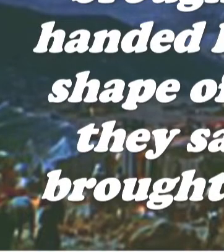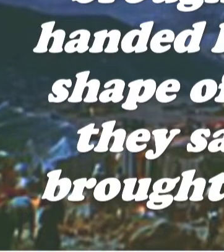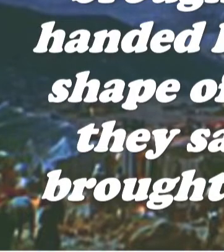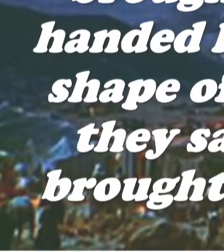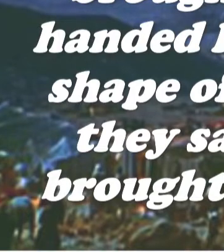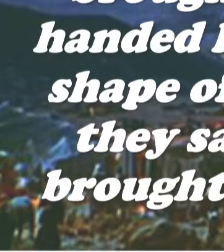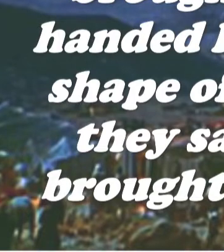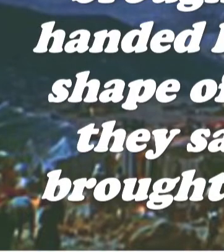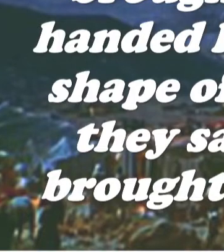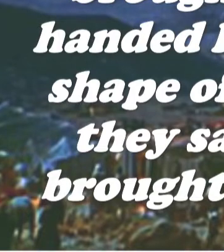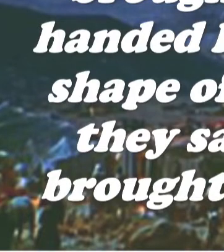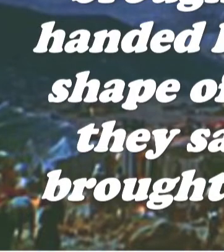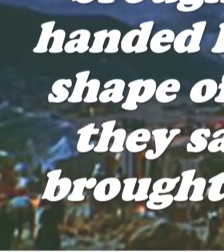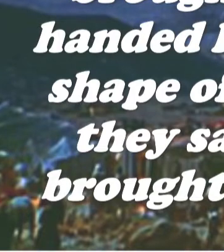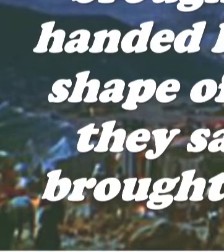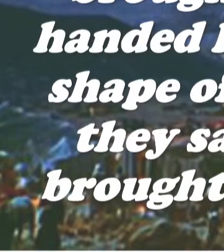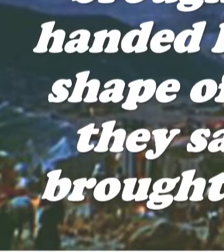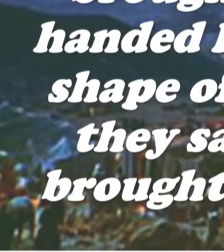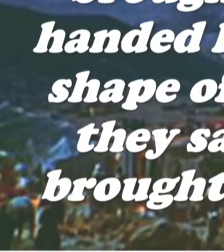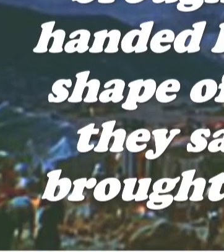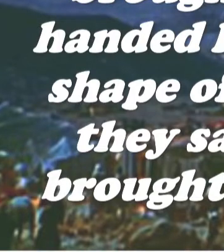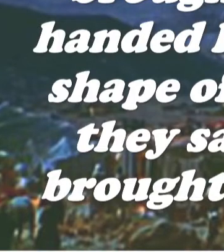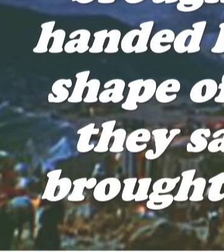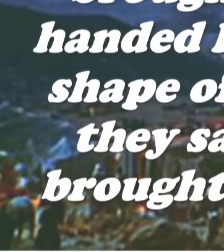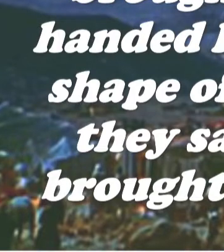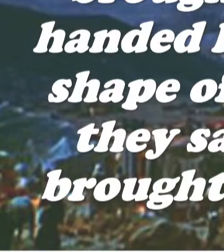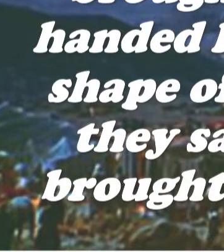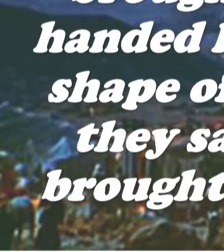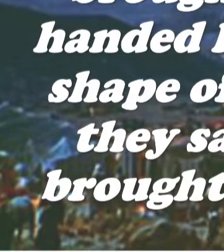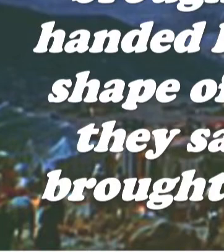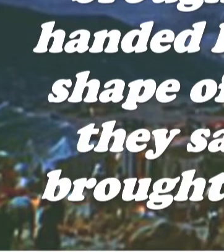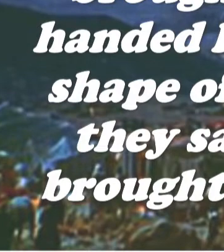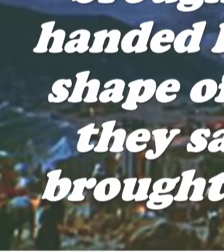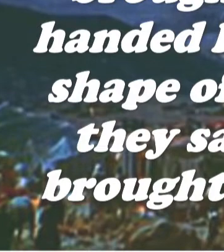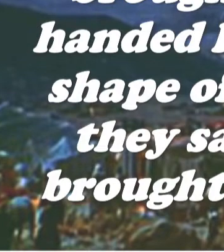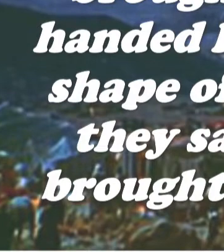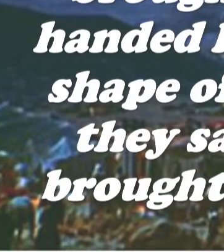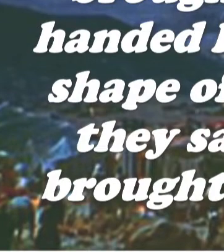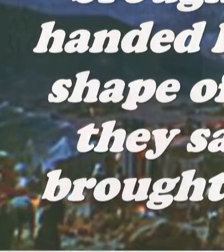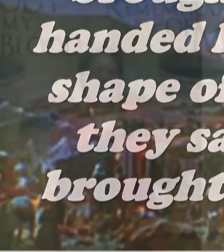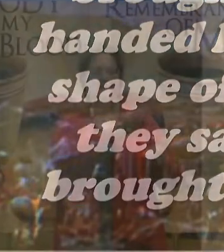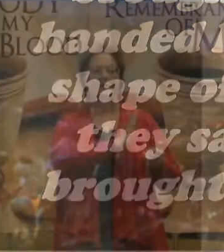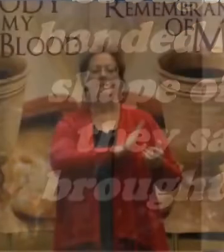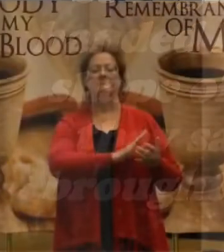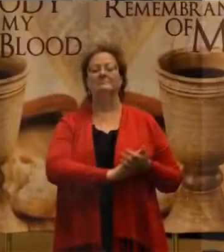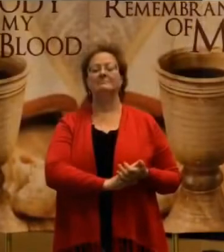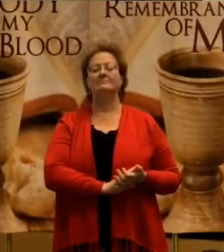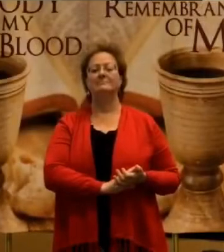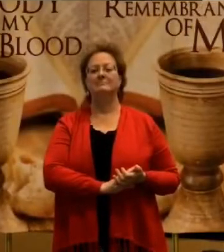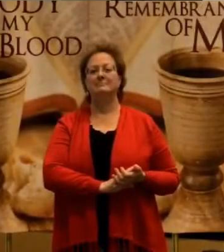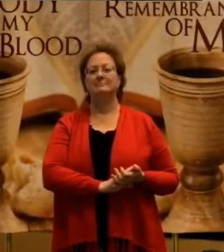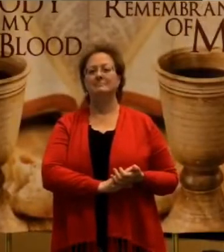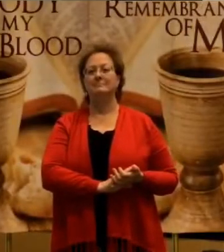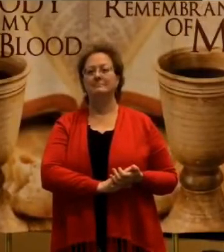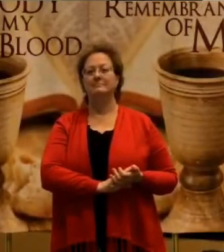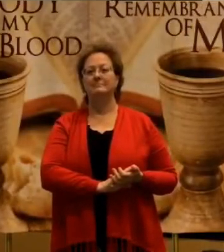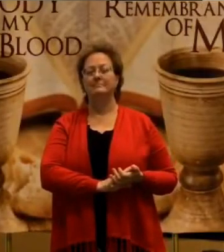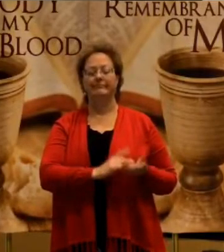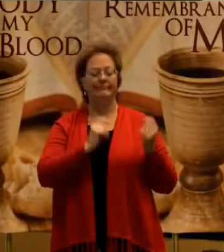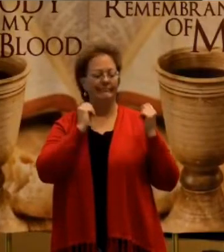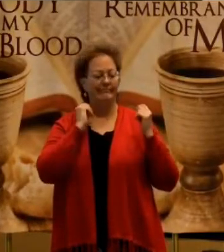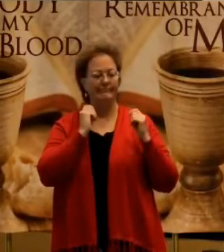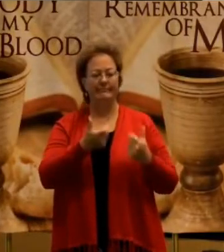they said, "These are your gods, Israel, who brought you up out of Egypt." Just like that,